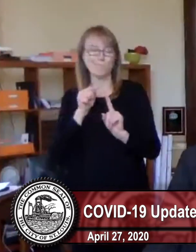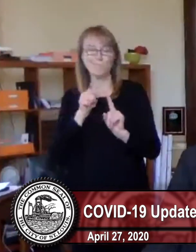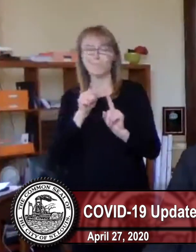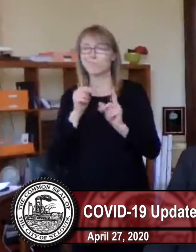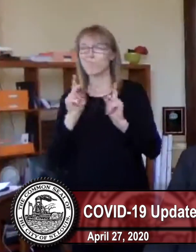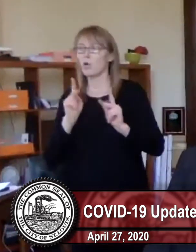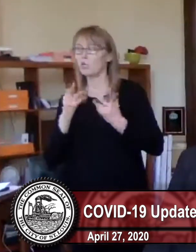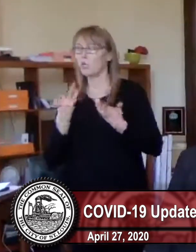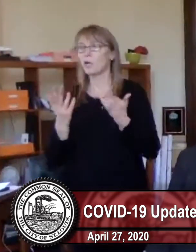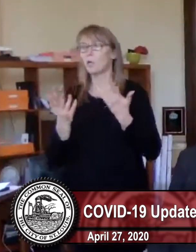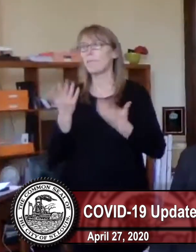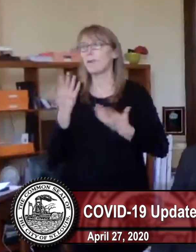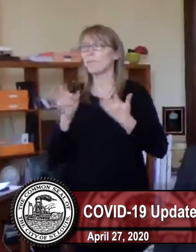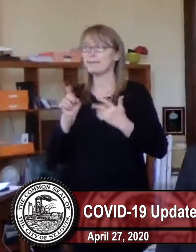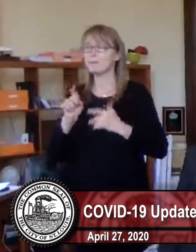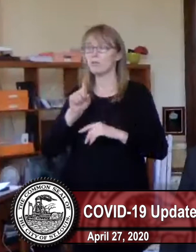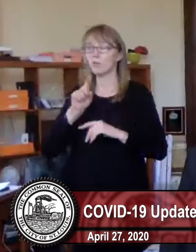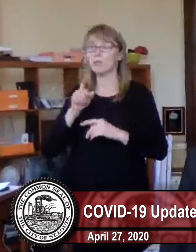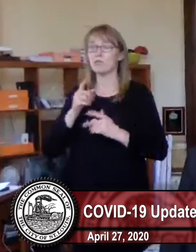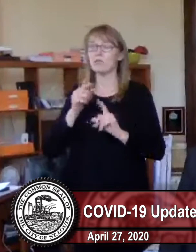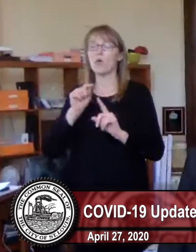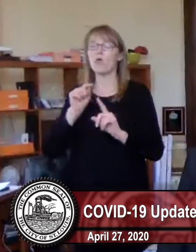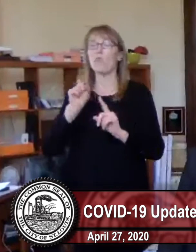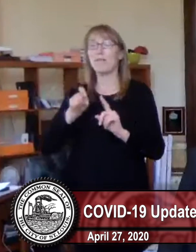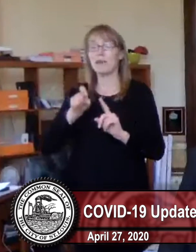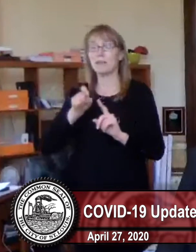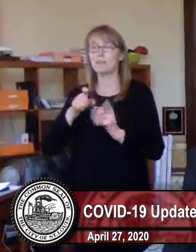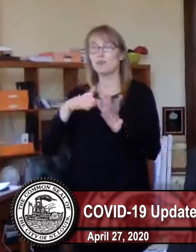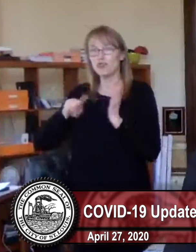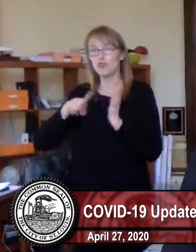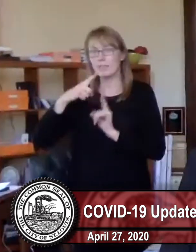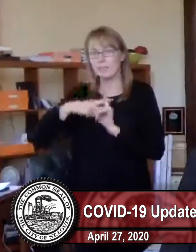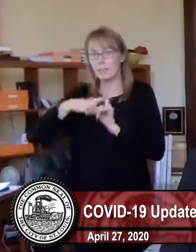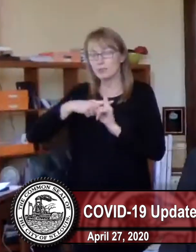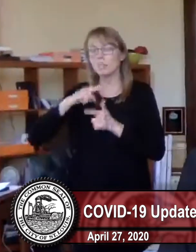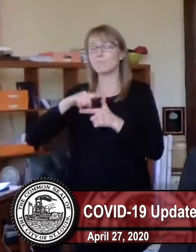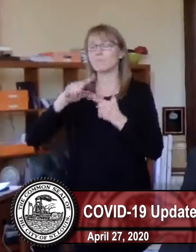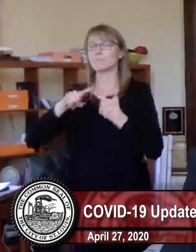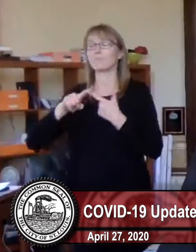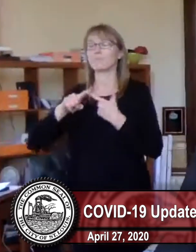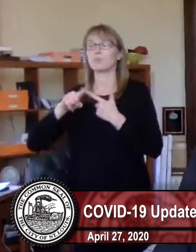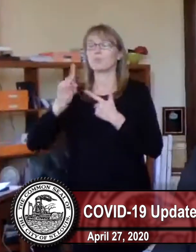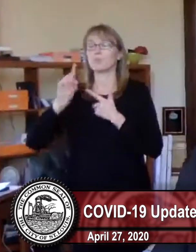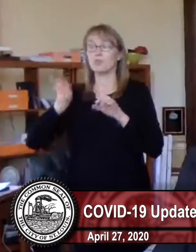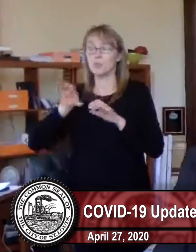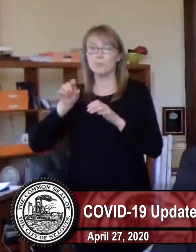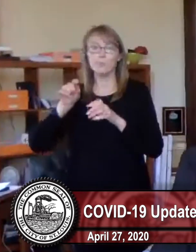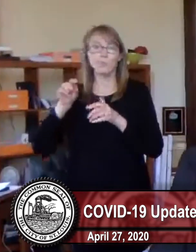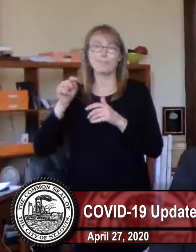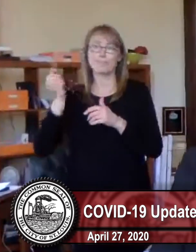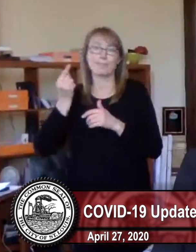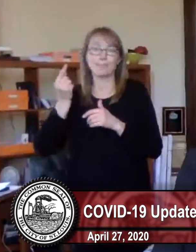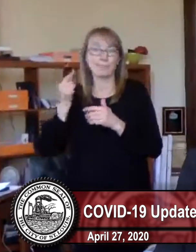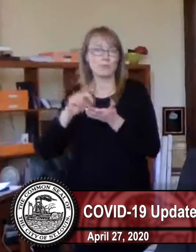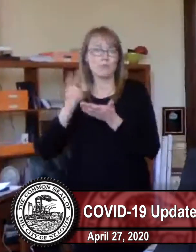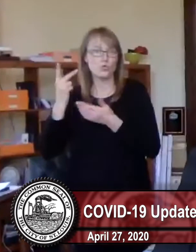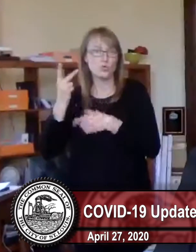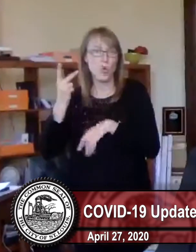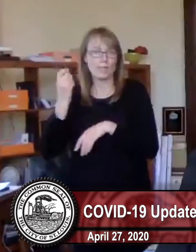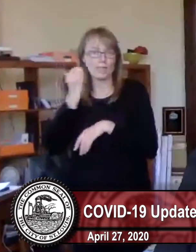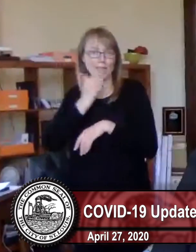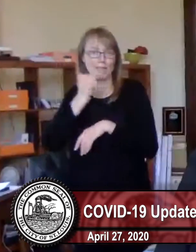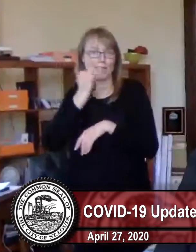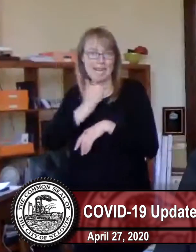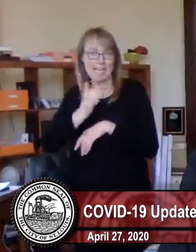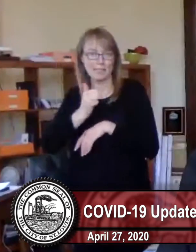some questions twice a day. And if you don't do that, then they call you on the phone. And if you don't pick up, then they go to see you. And so that it's